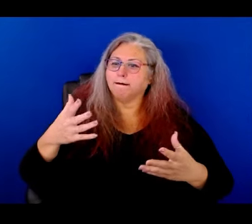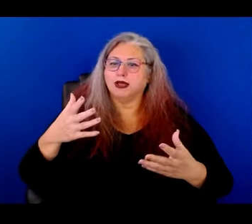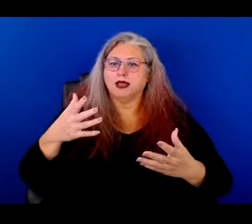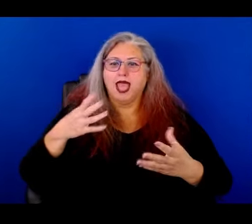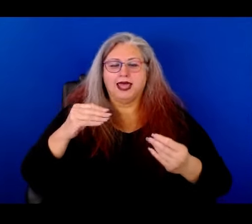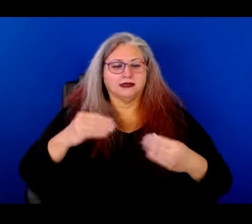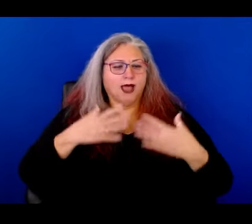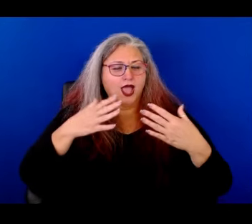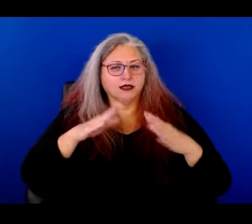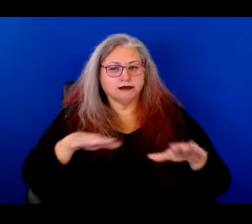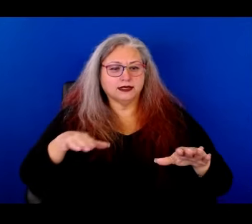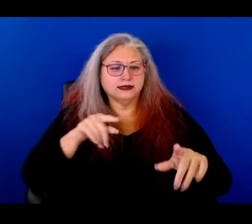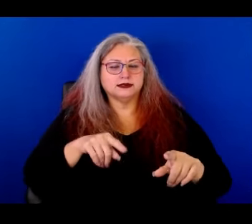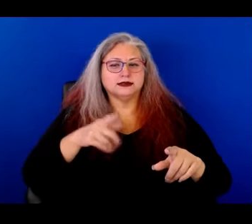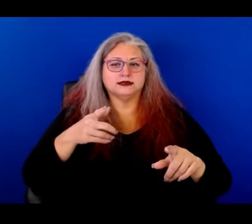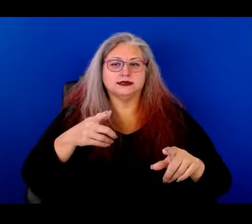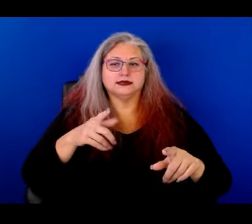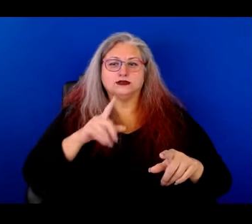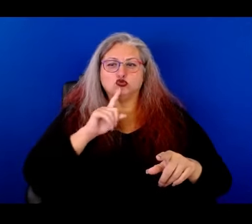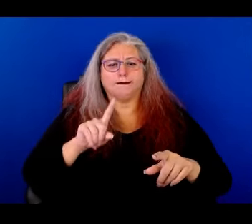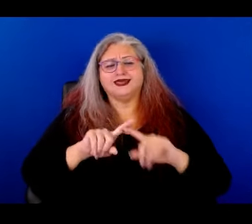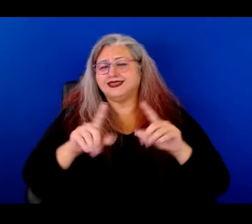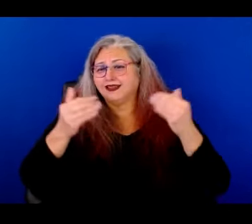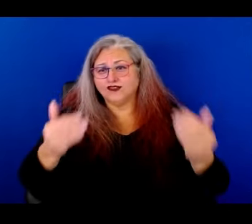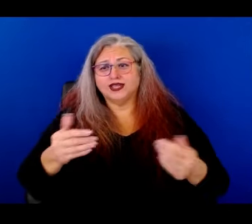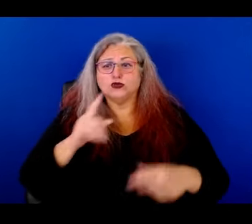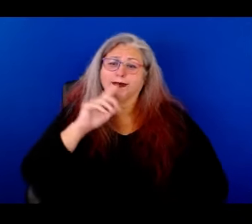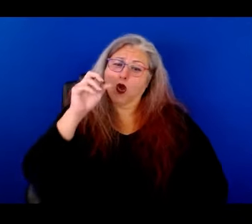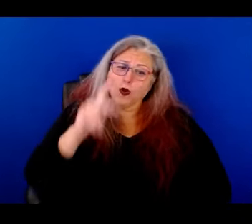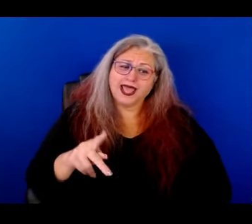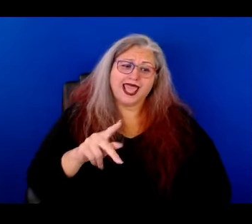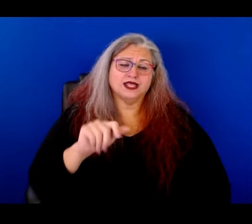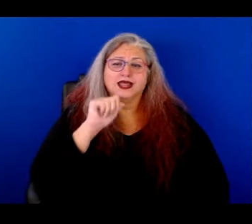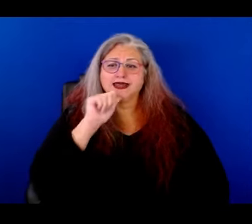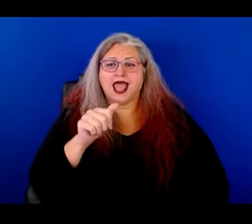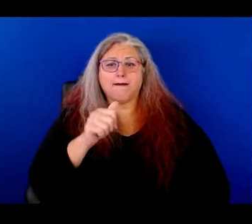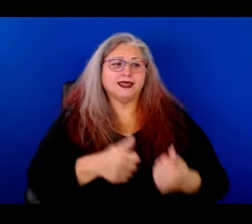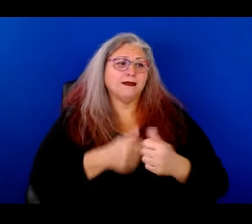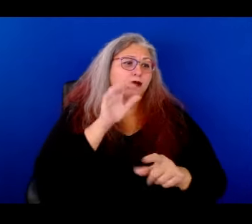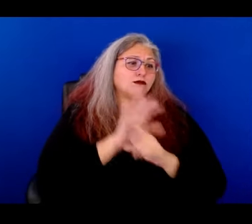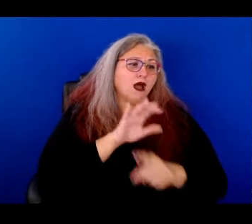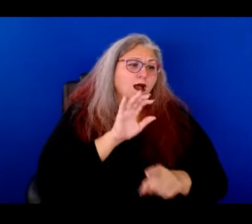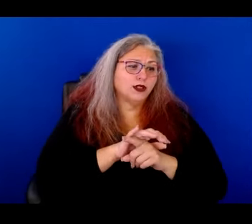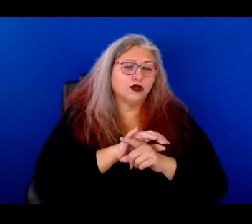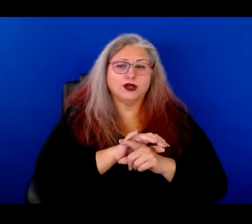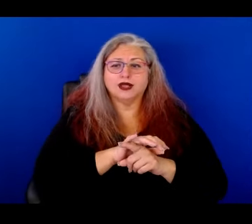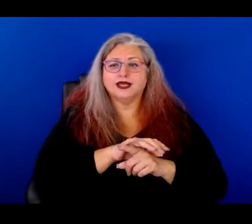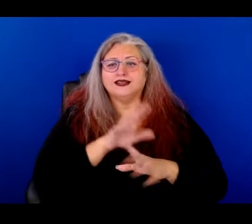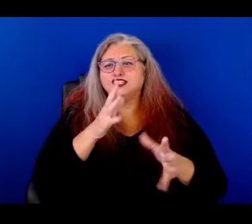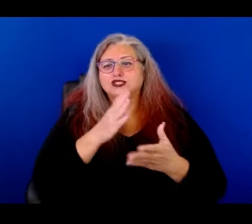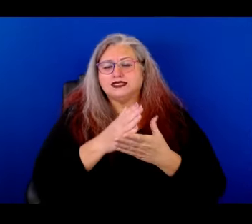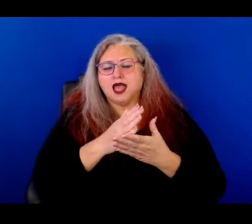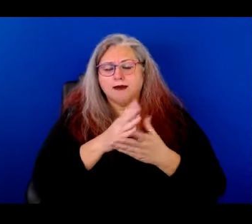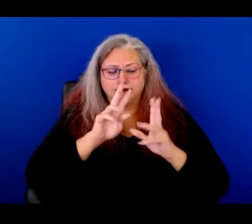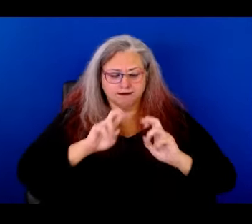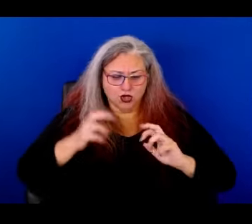of inspire kids to be different, to be okay with not being the most popular kid, to stop and